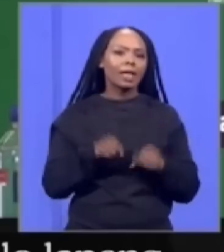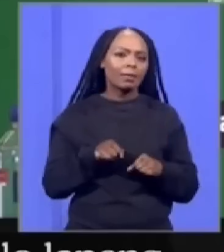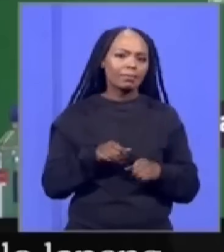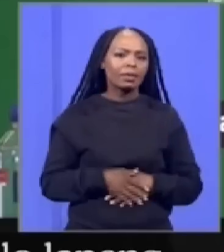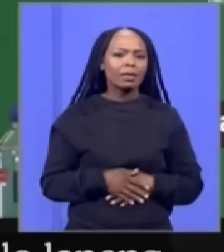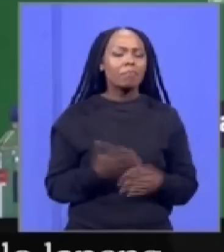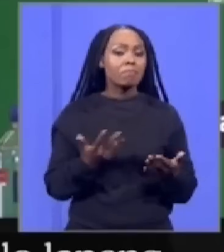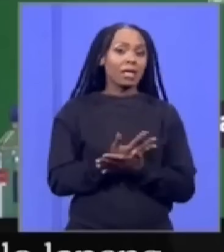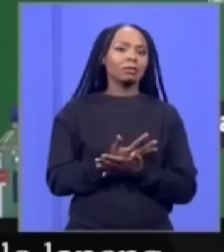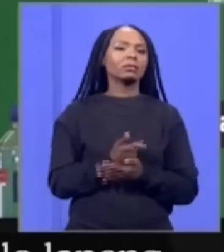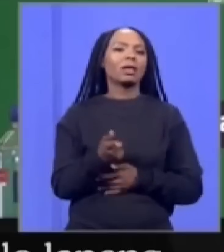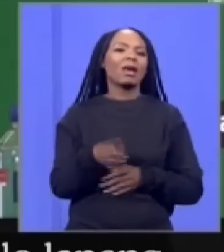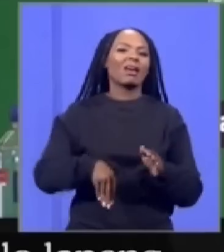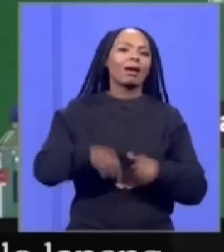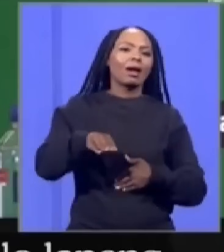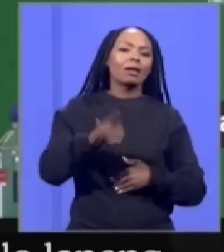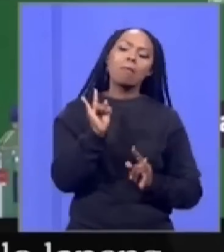the cricket, watching the guys